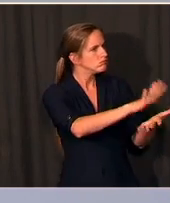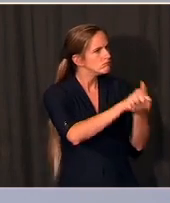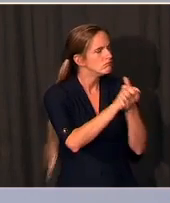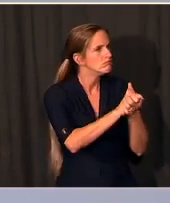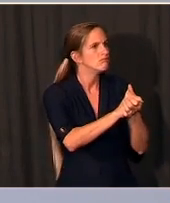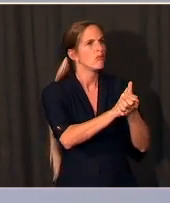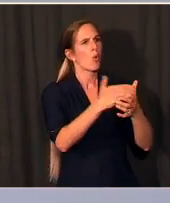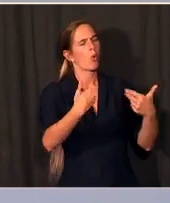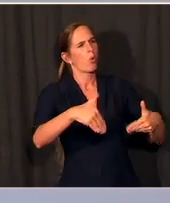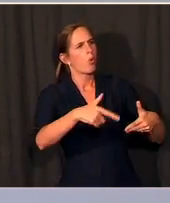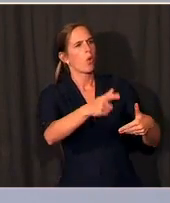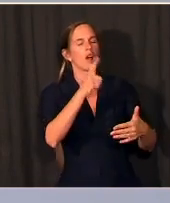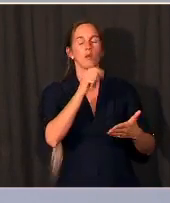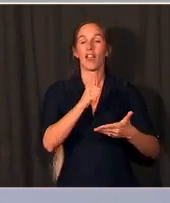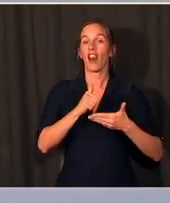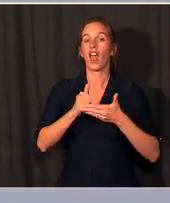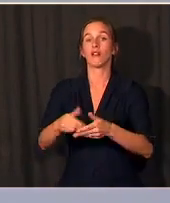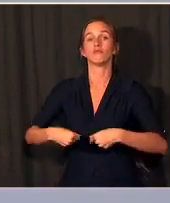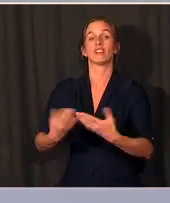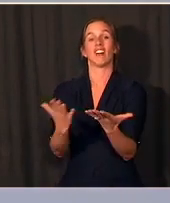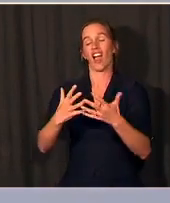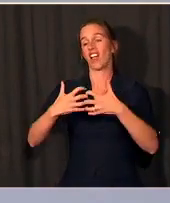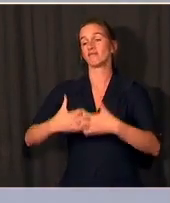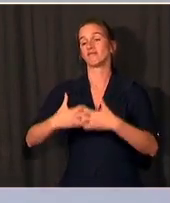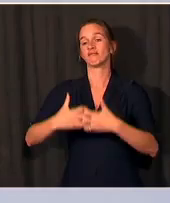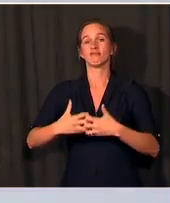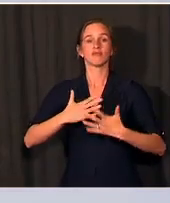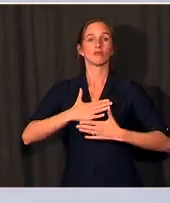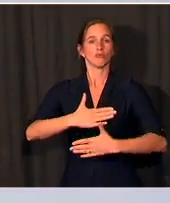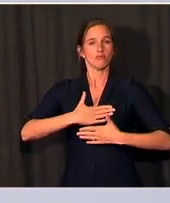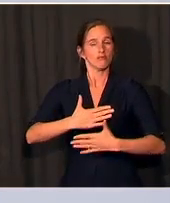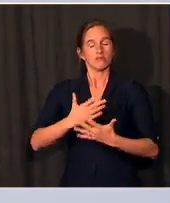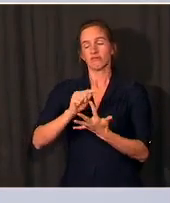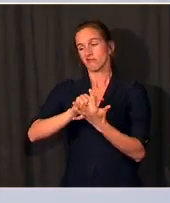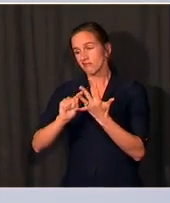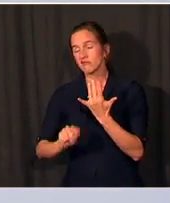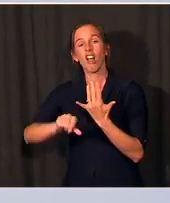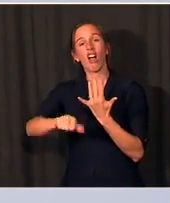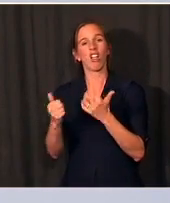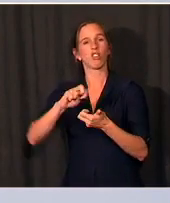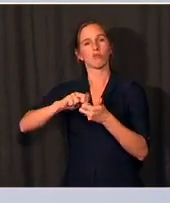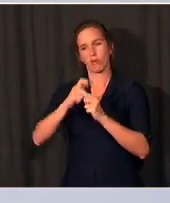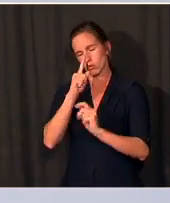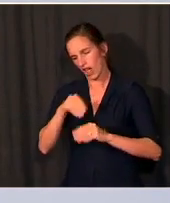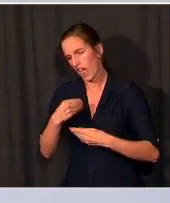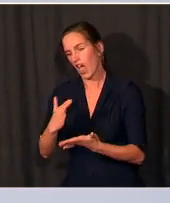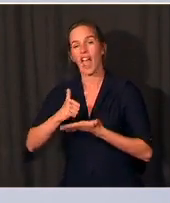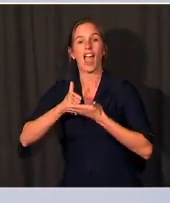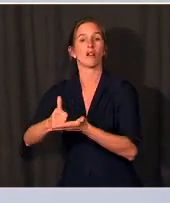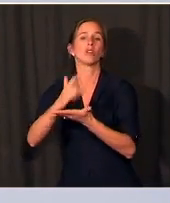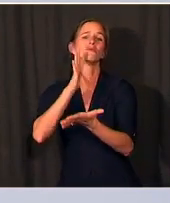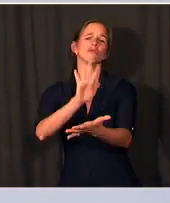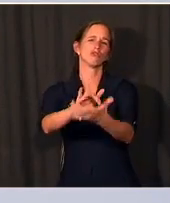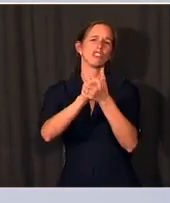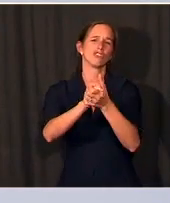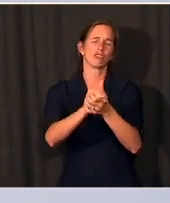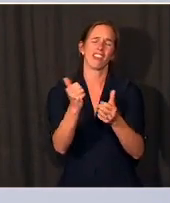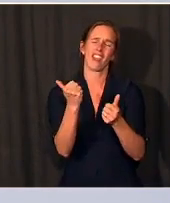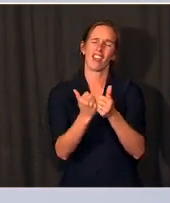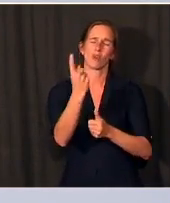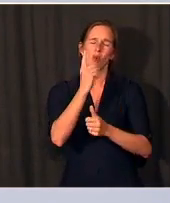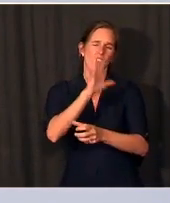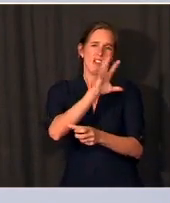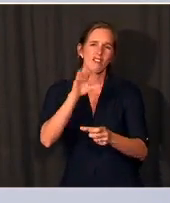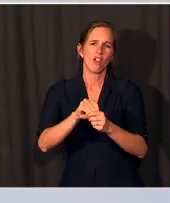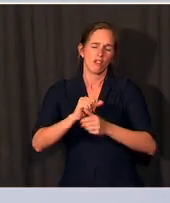many countries with their ventilators and all of the problems they were having, and I'd like to congratulate everyone involved in this effort. It's been